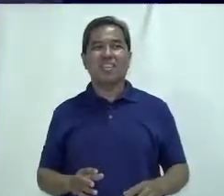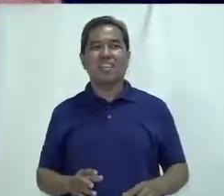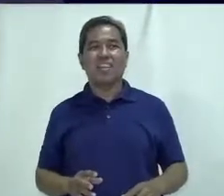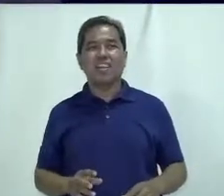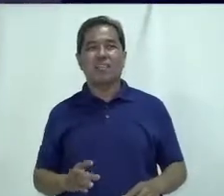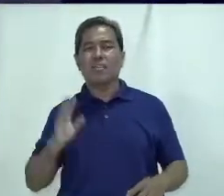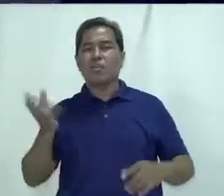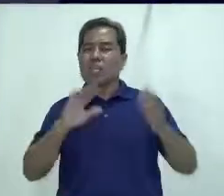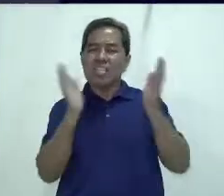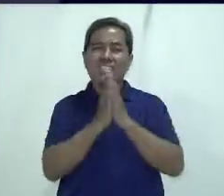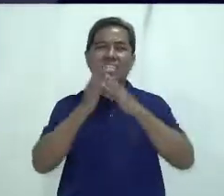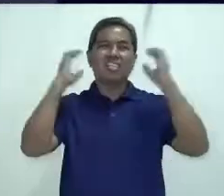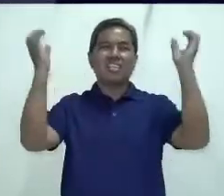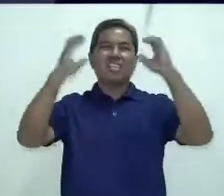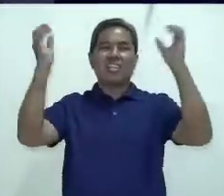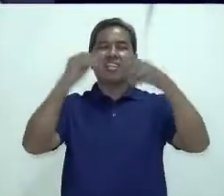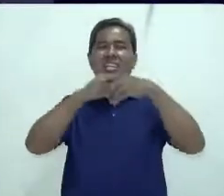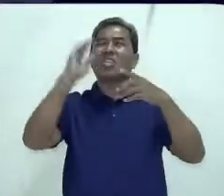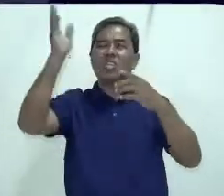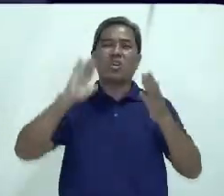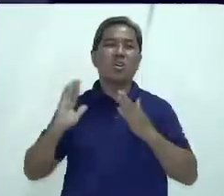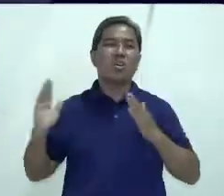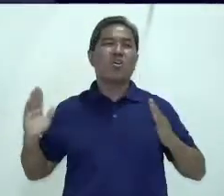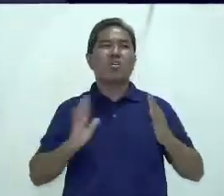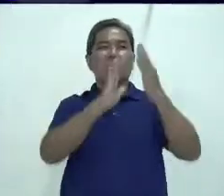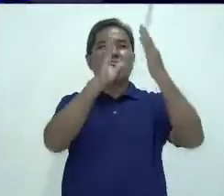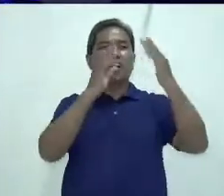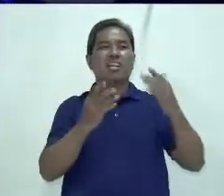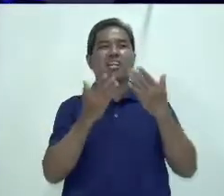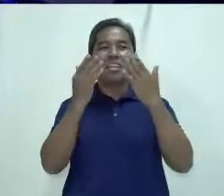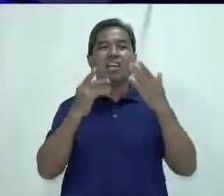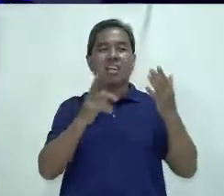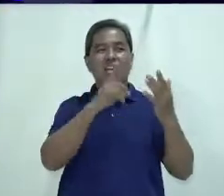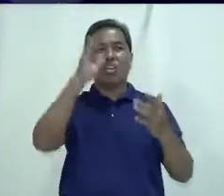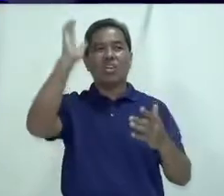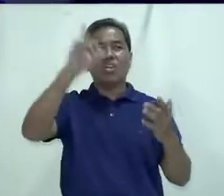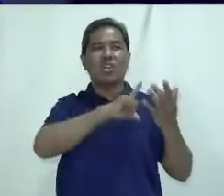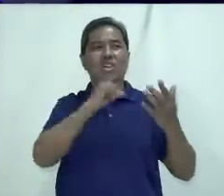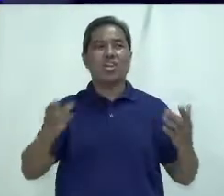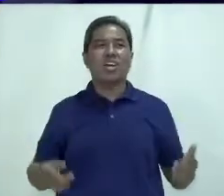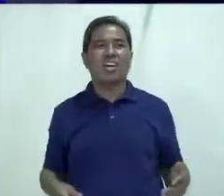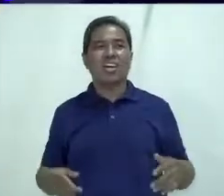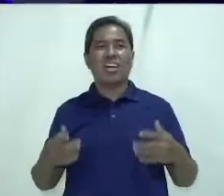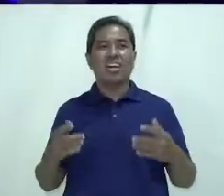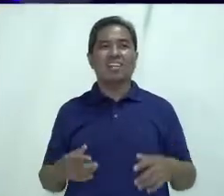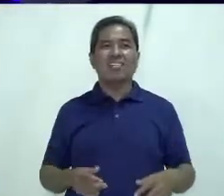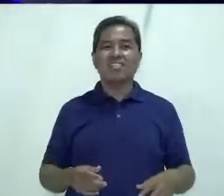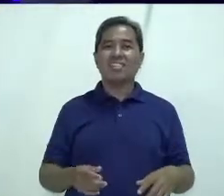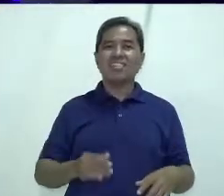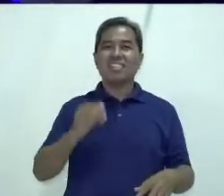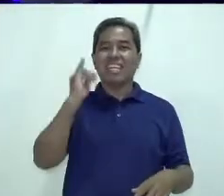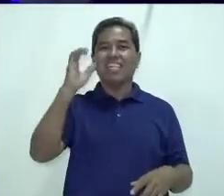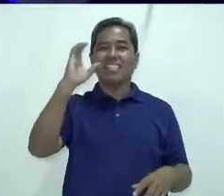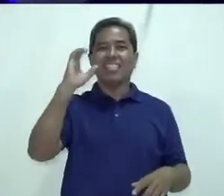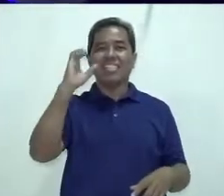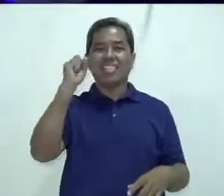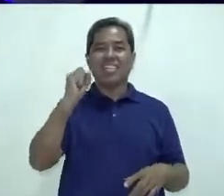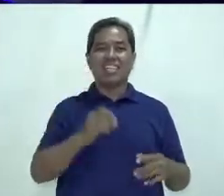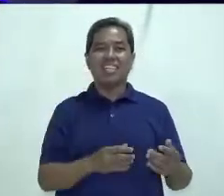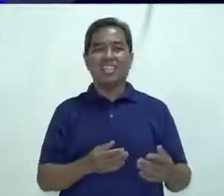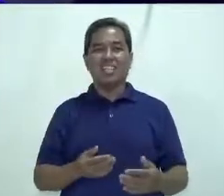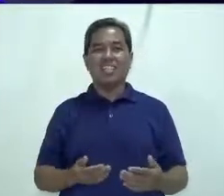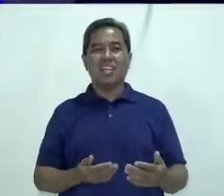presence. We celebrate in your presence. Thank you, Lord. Amen. So, Isis Robley, thank